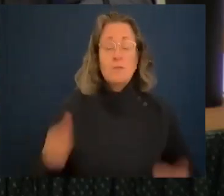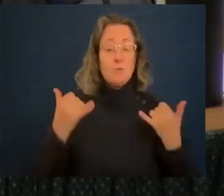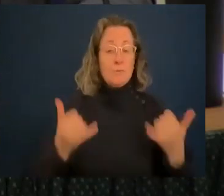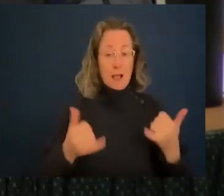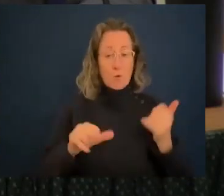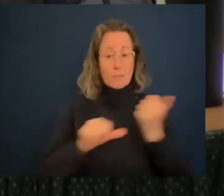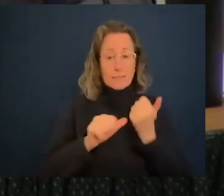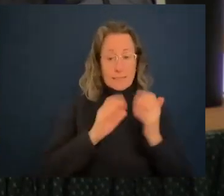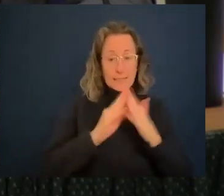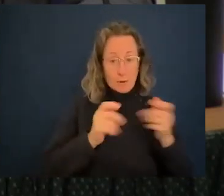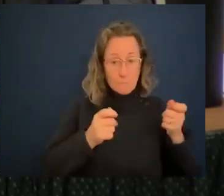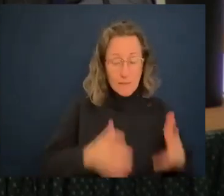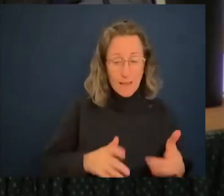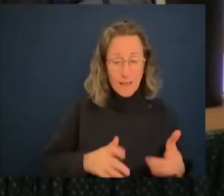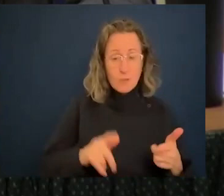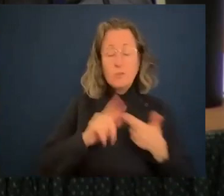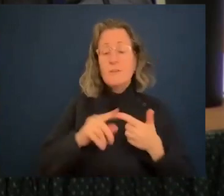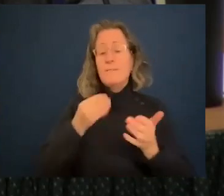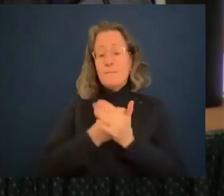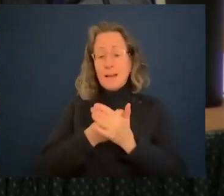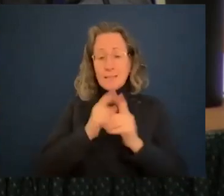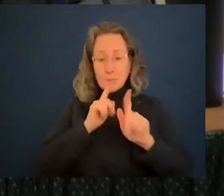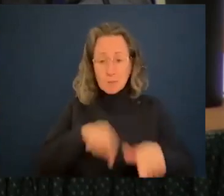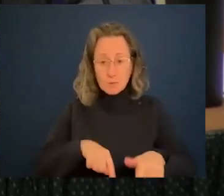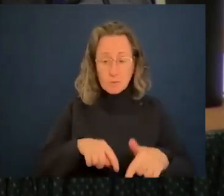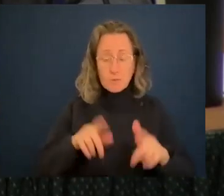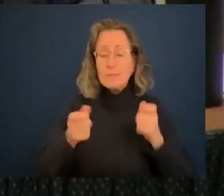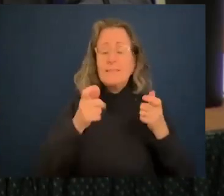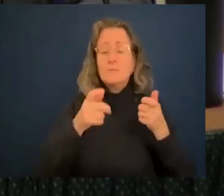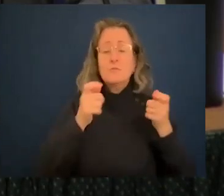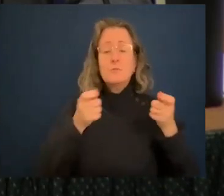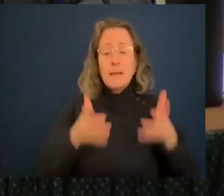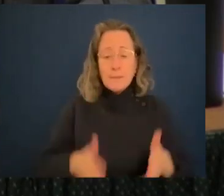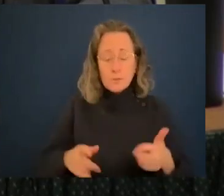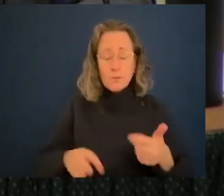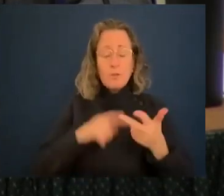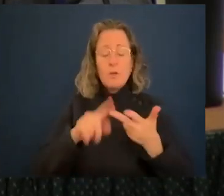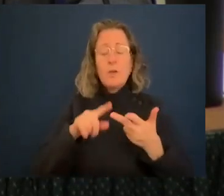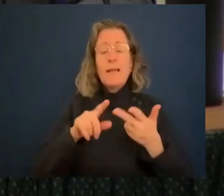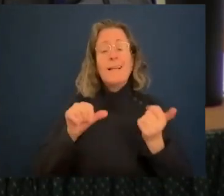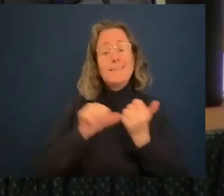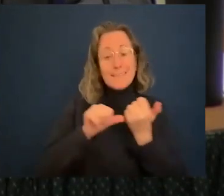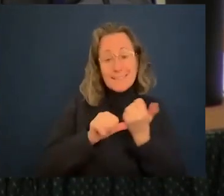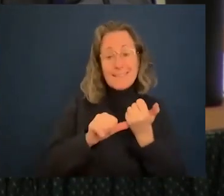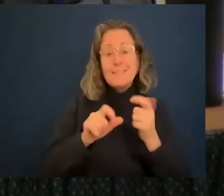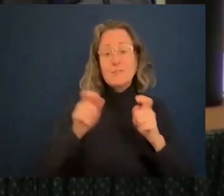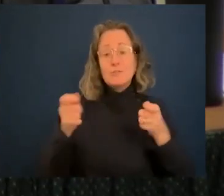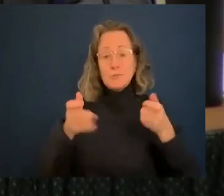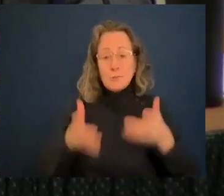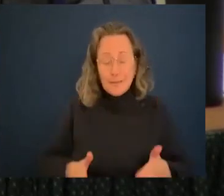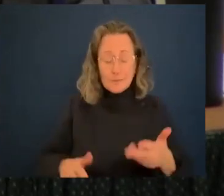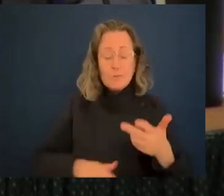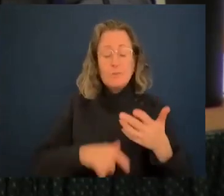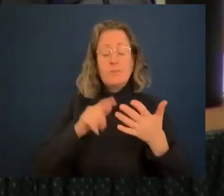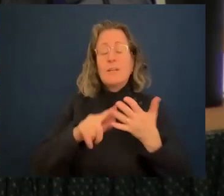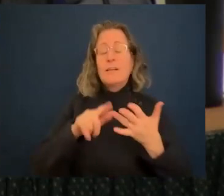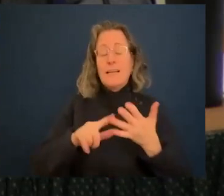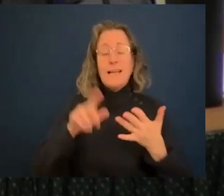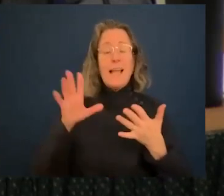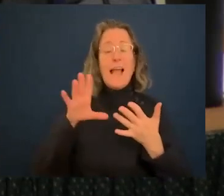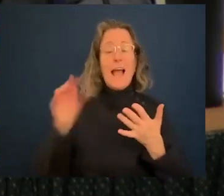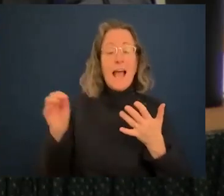Director as well as the chief and assistant chief all working very hard on breaking down the financial